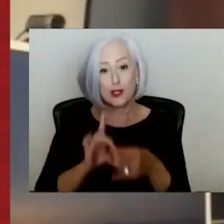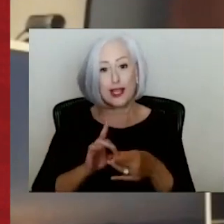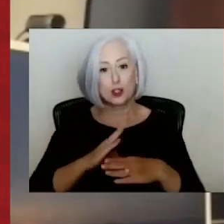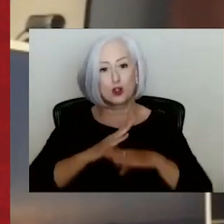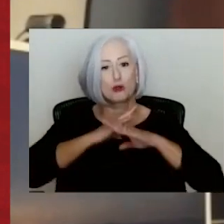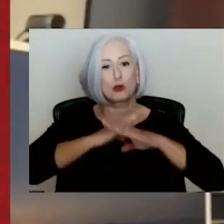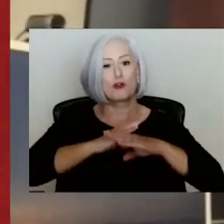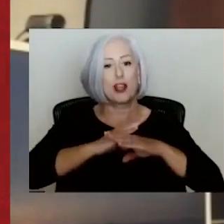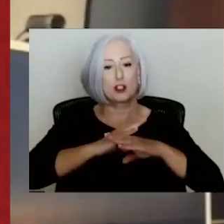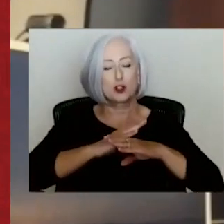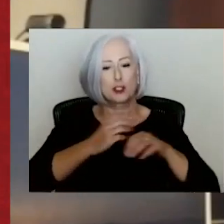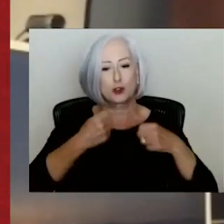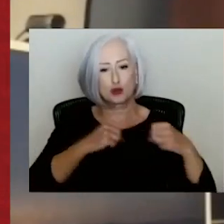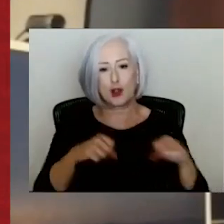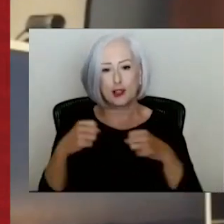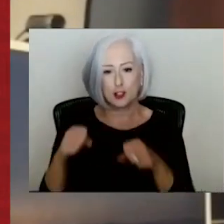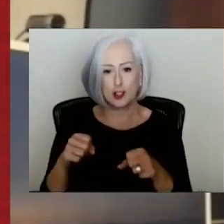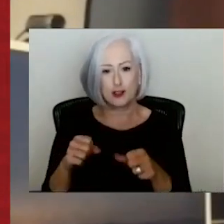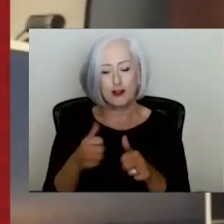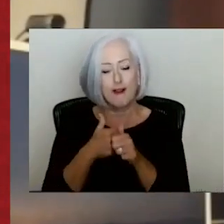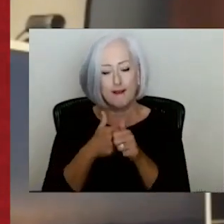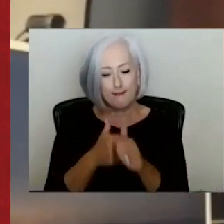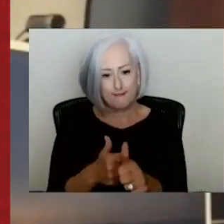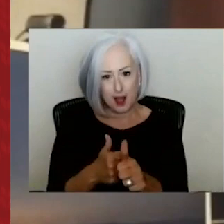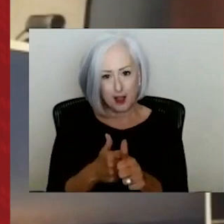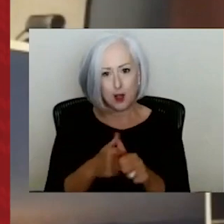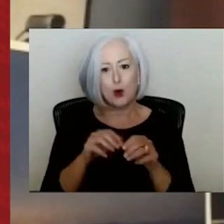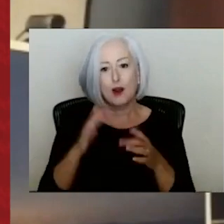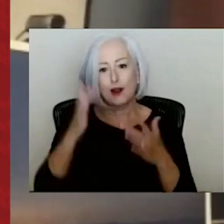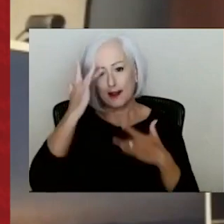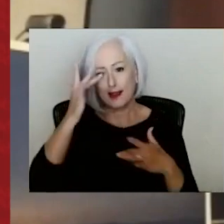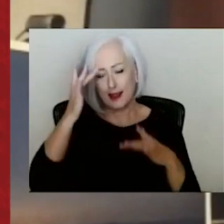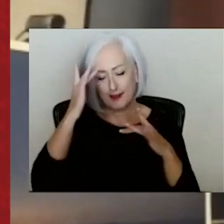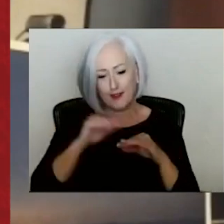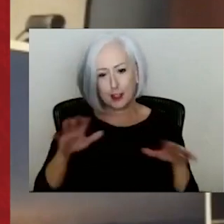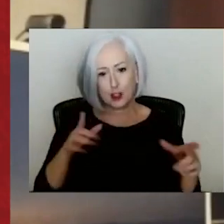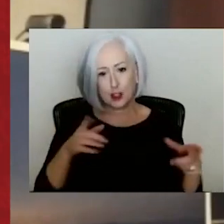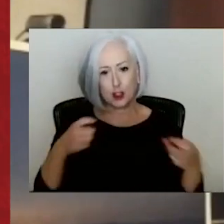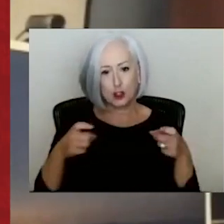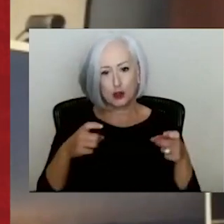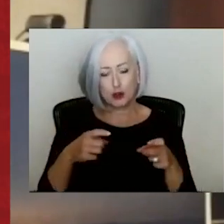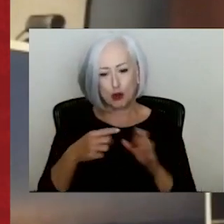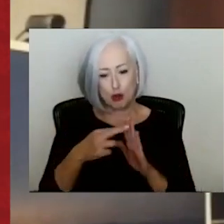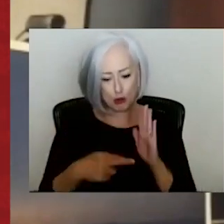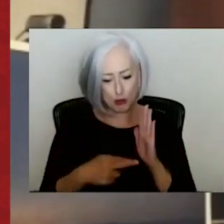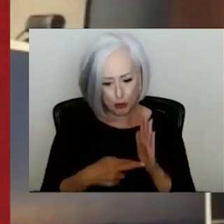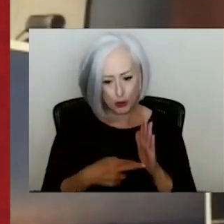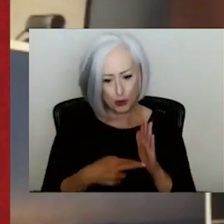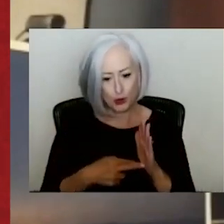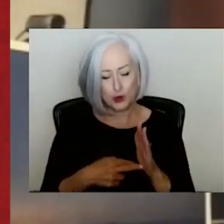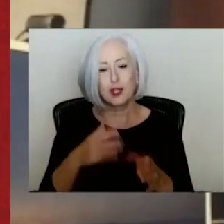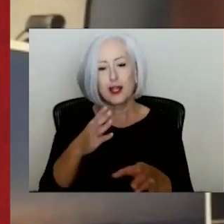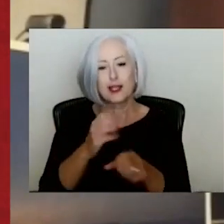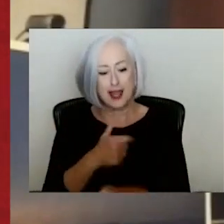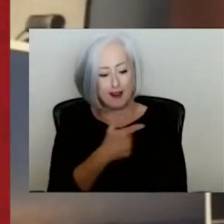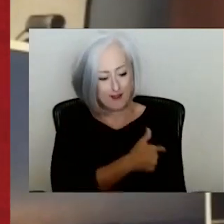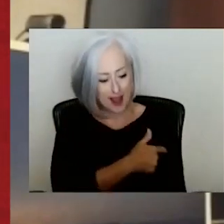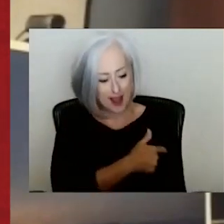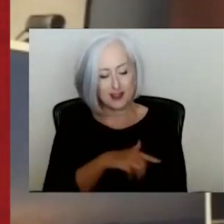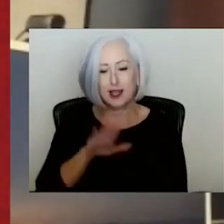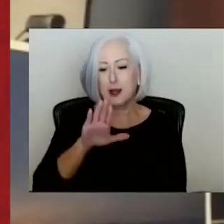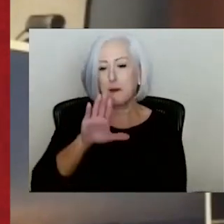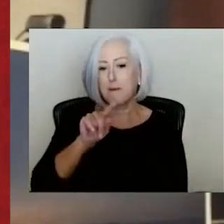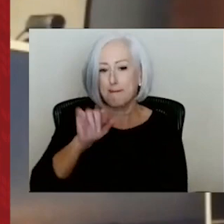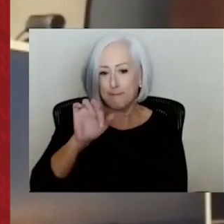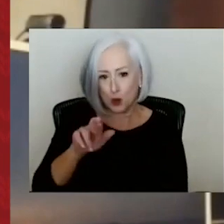strategies. Follow the infection control guidelines and look at your situations. Get vaccinated or get boosted.